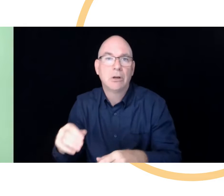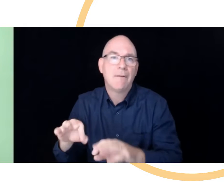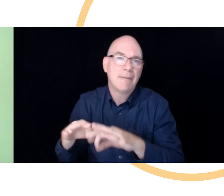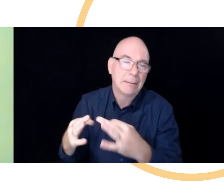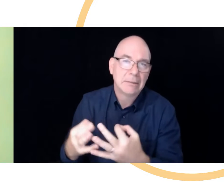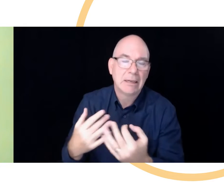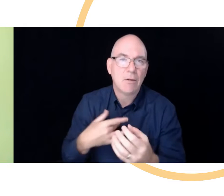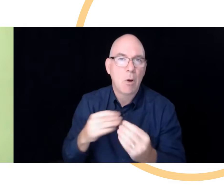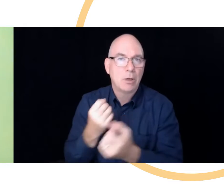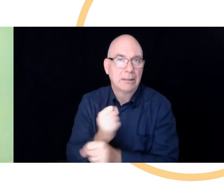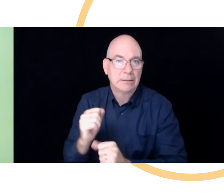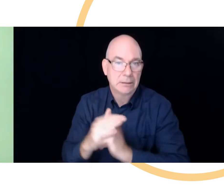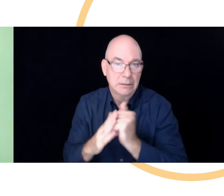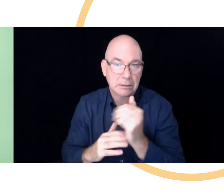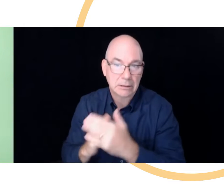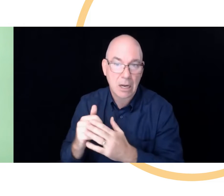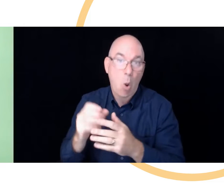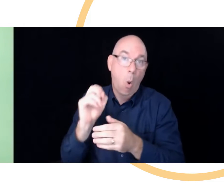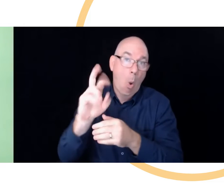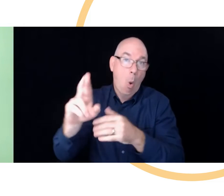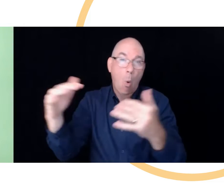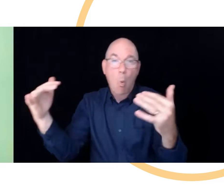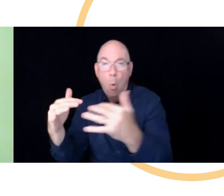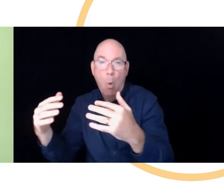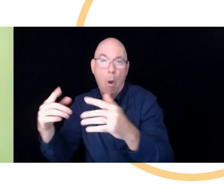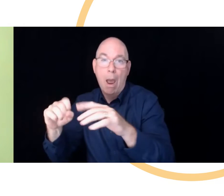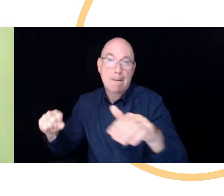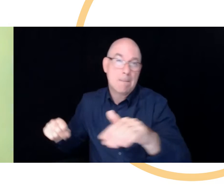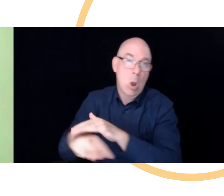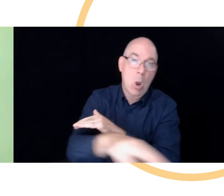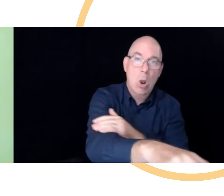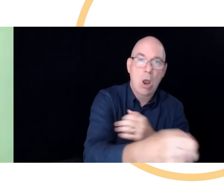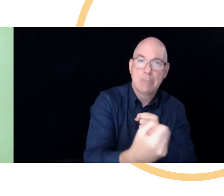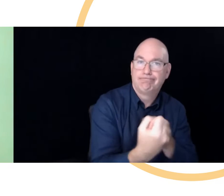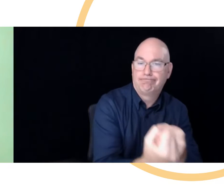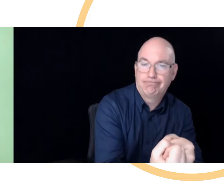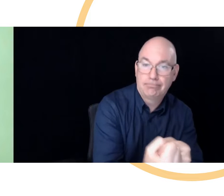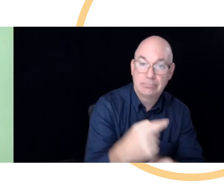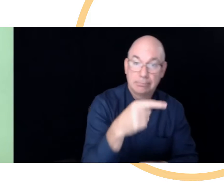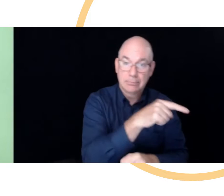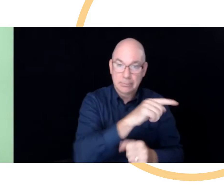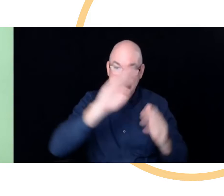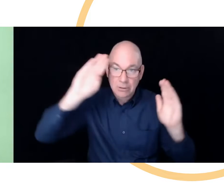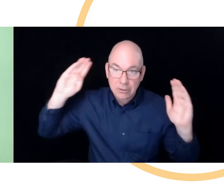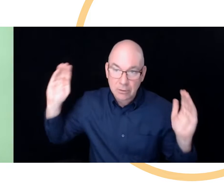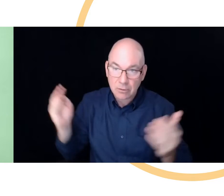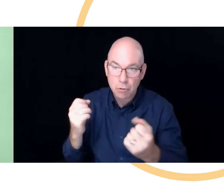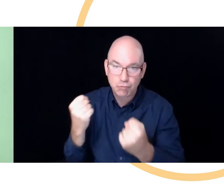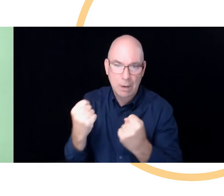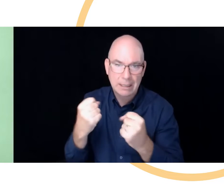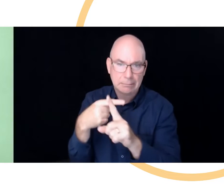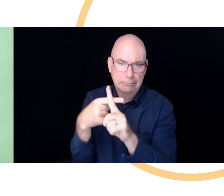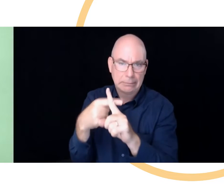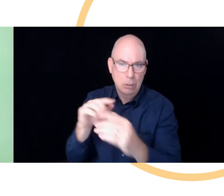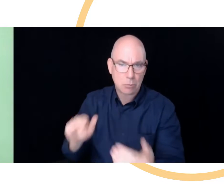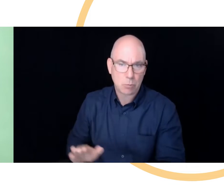displacement and fleeing conflict zones. She focuses on applying a strength-based approach across her work, both in direct service